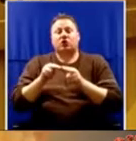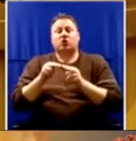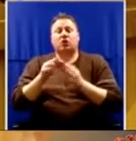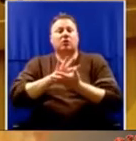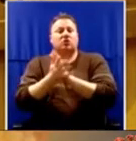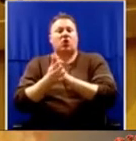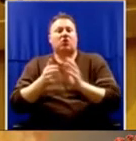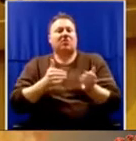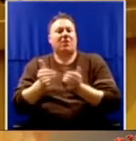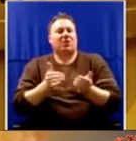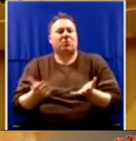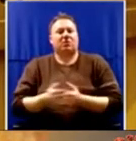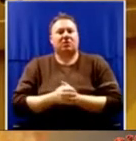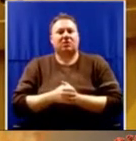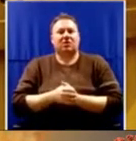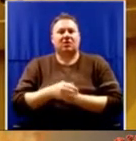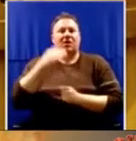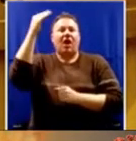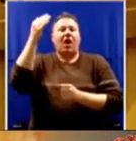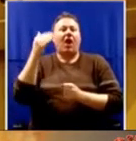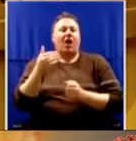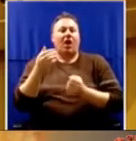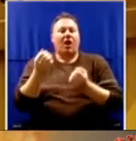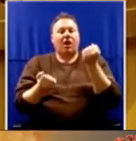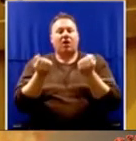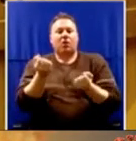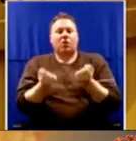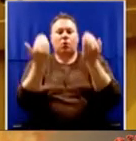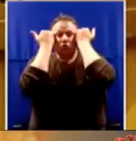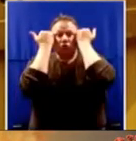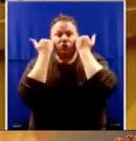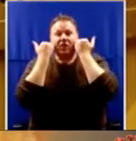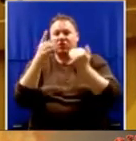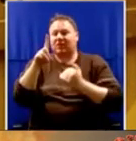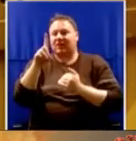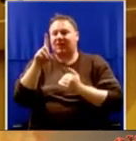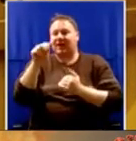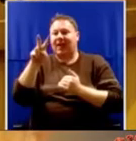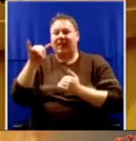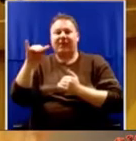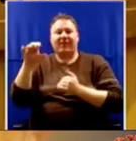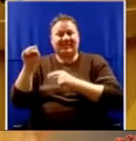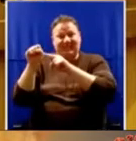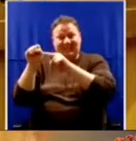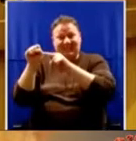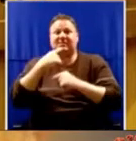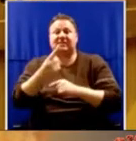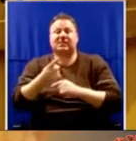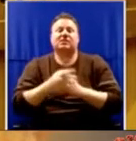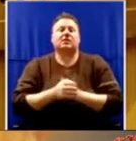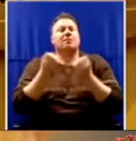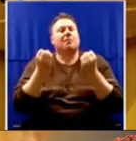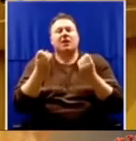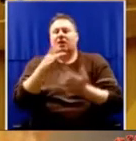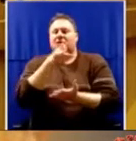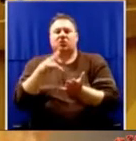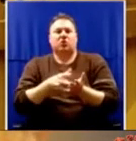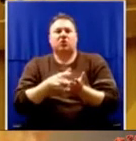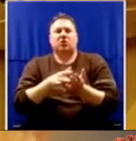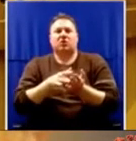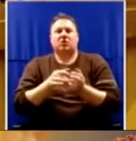is significant that a High Court Judge Davis said about the regulations, there are many instances of